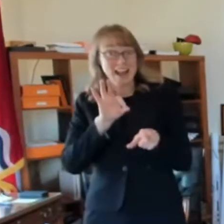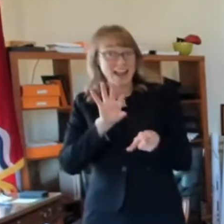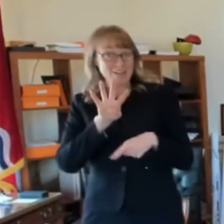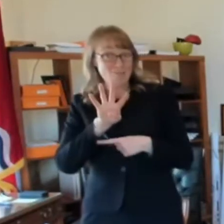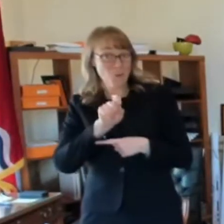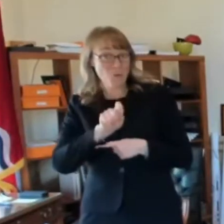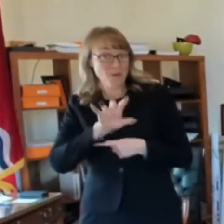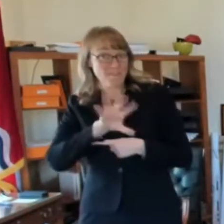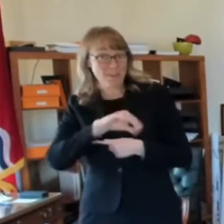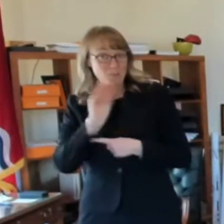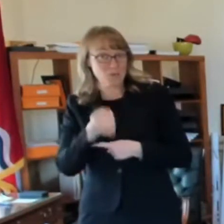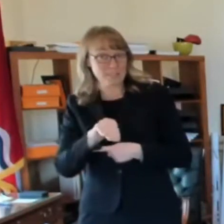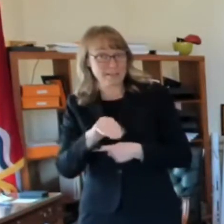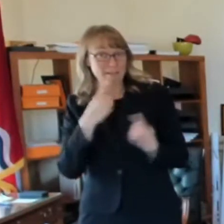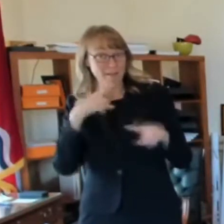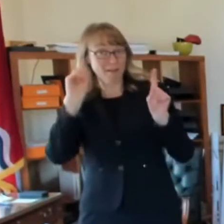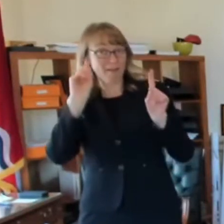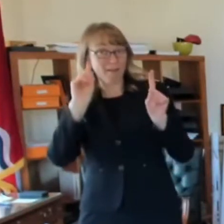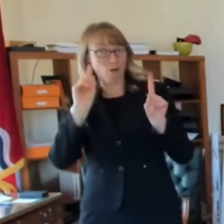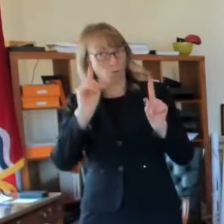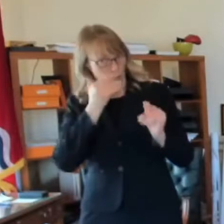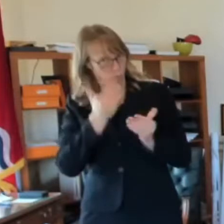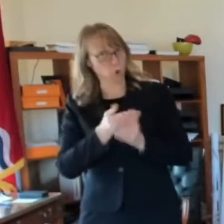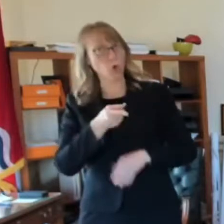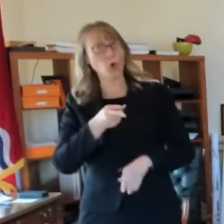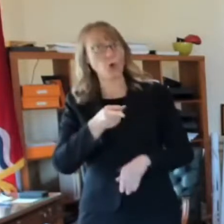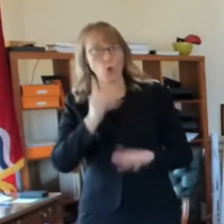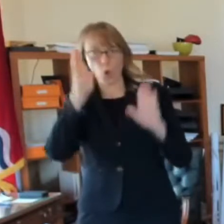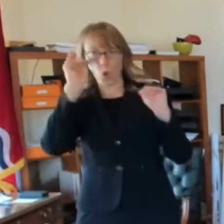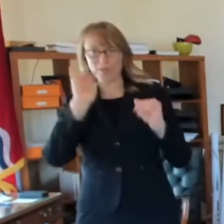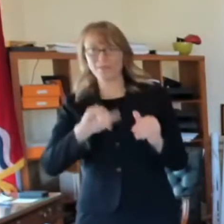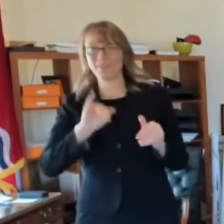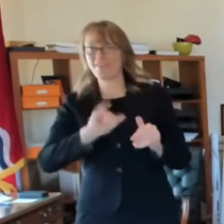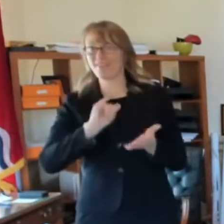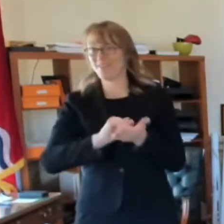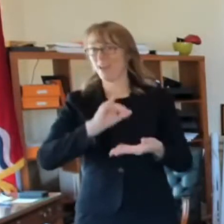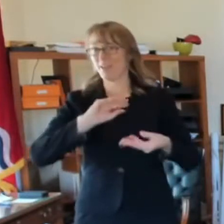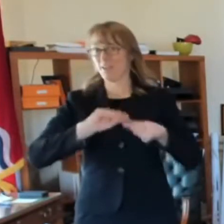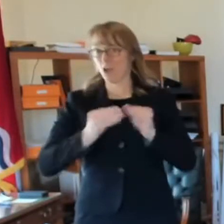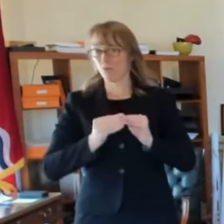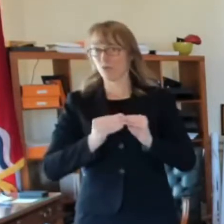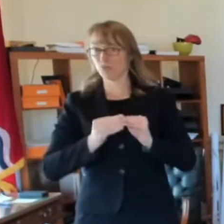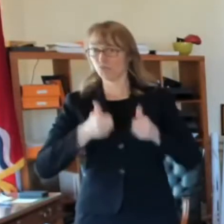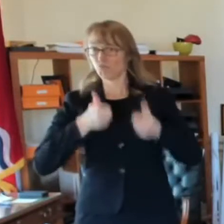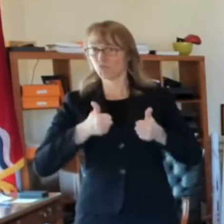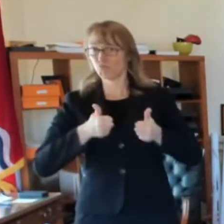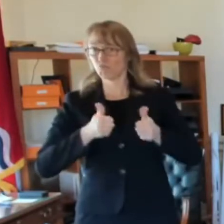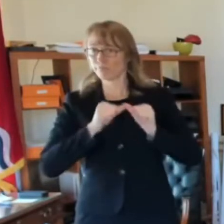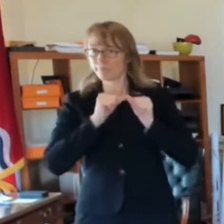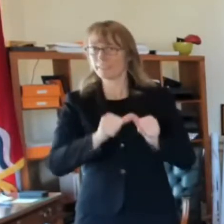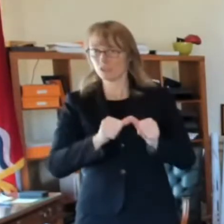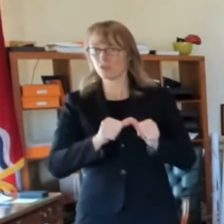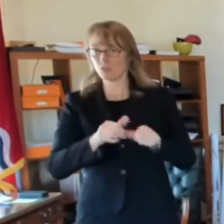holds. You know, the flu vaccine, which I took, I hope you did, you know,